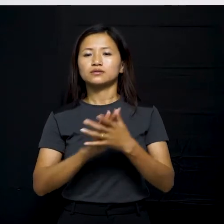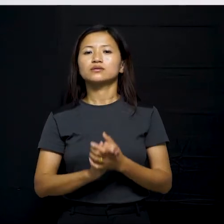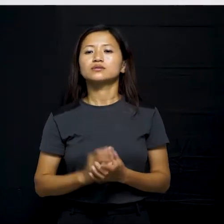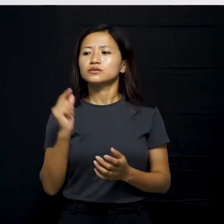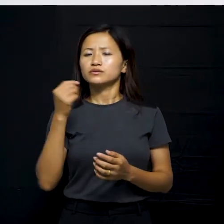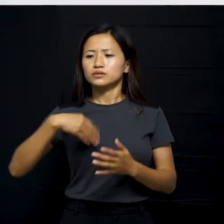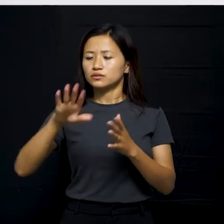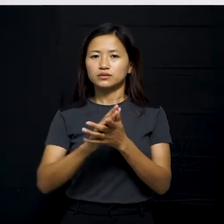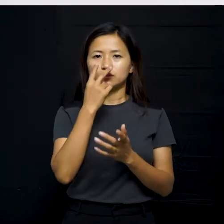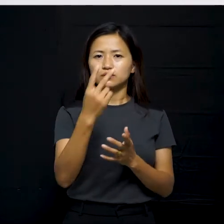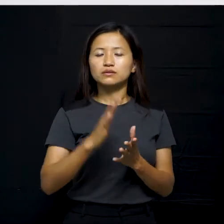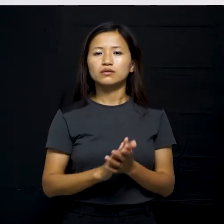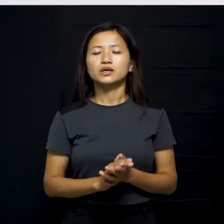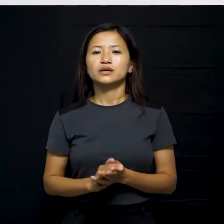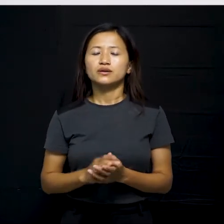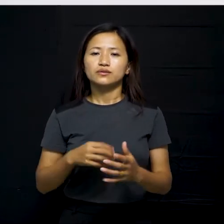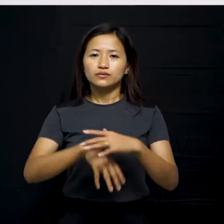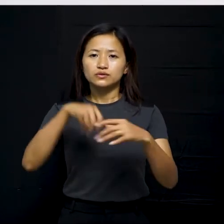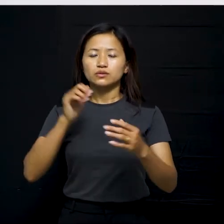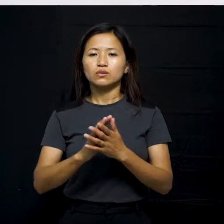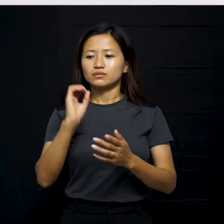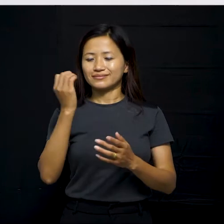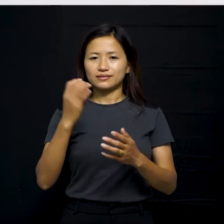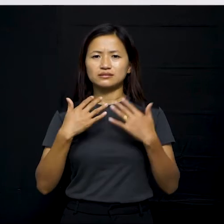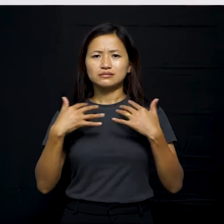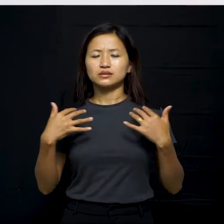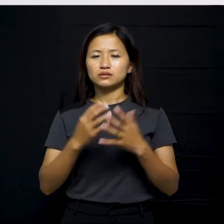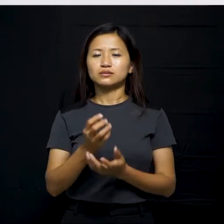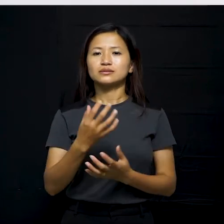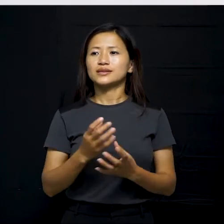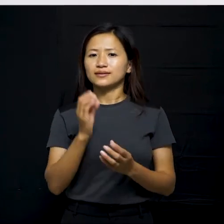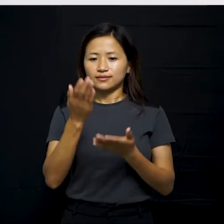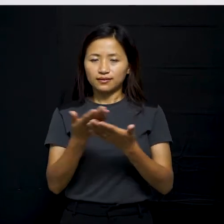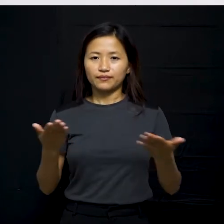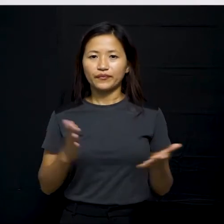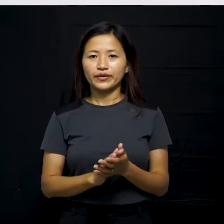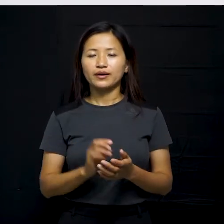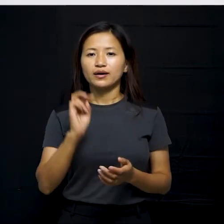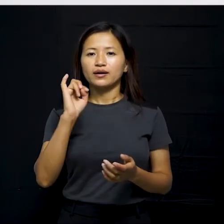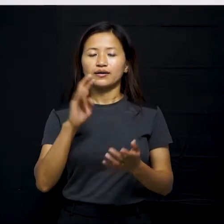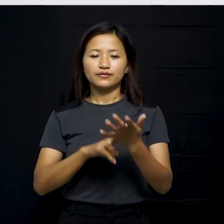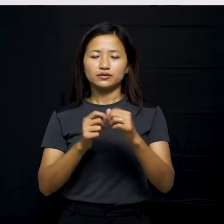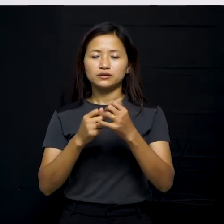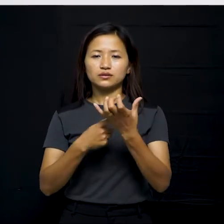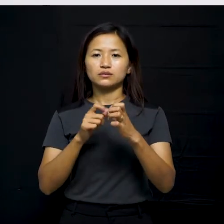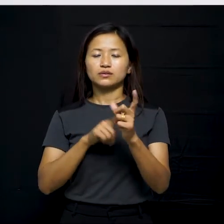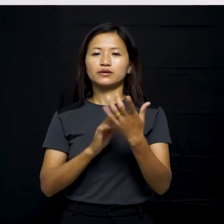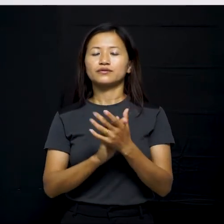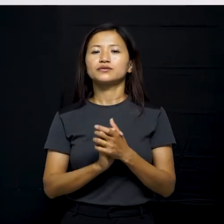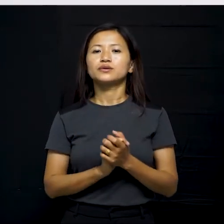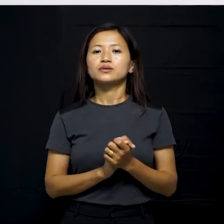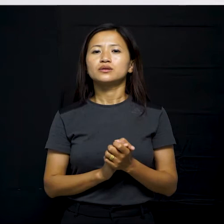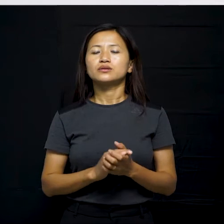and look out for the ornaments of the Nagas, you will see those ivory, and